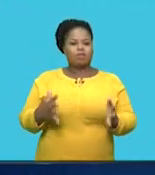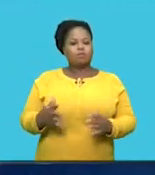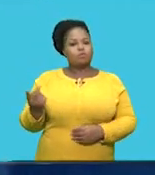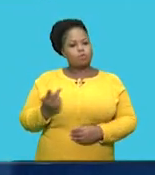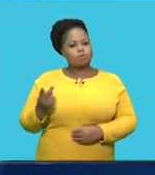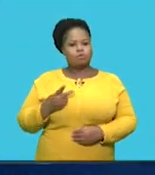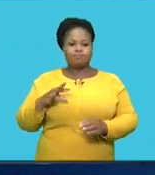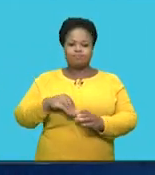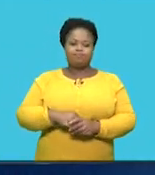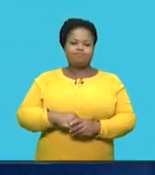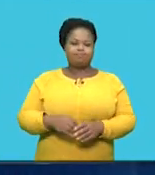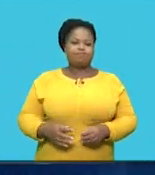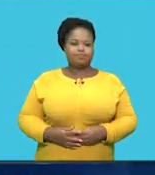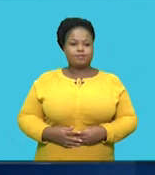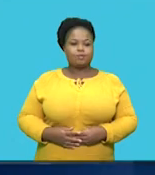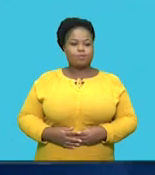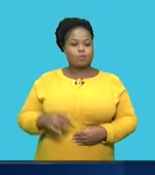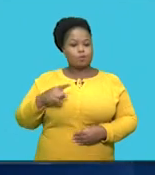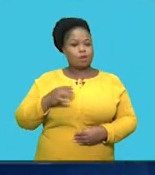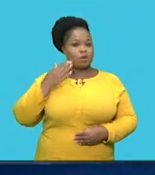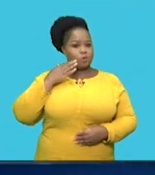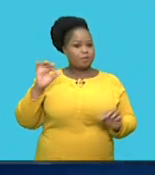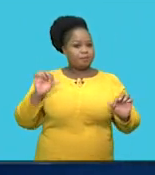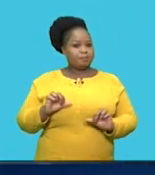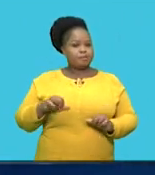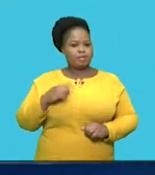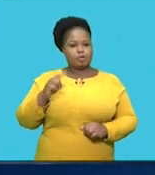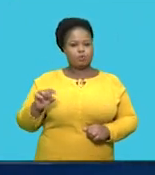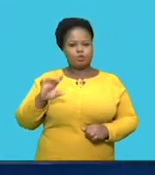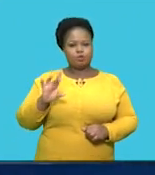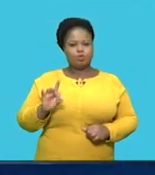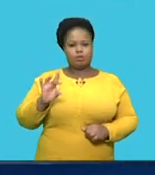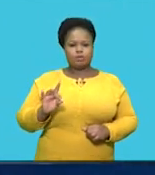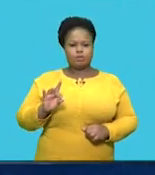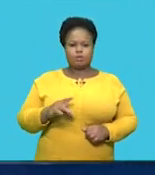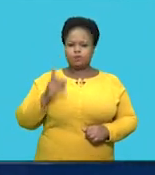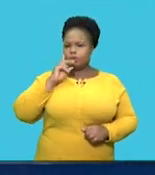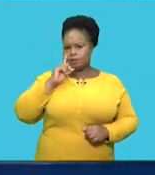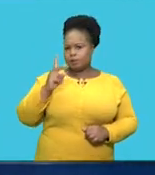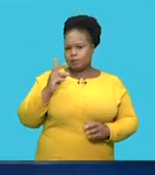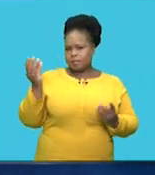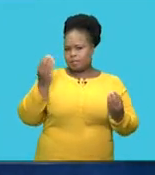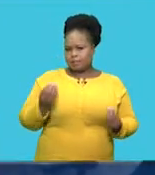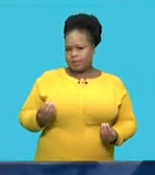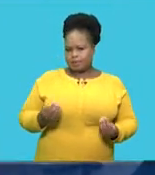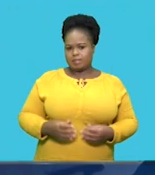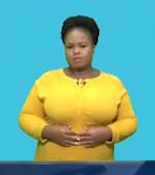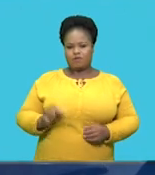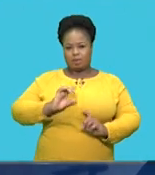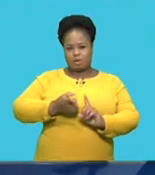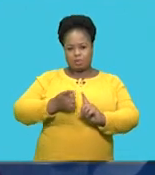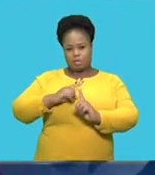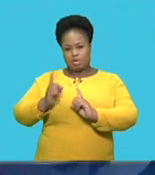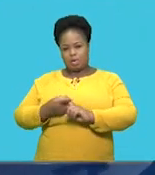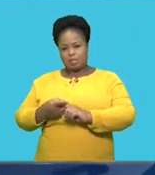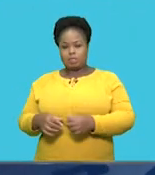part of those numbers. So that when we come back next week Tuesday and we look at the statistics of accidents and